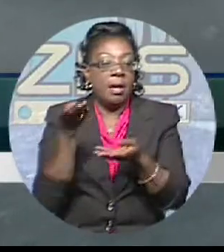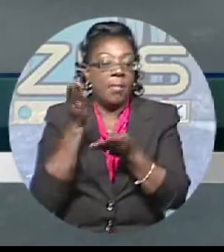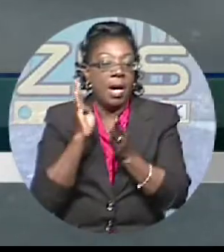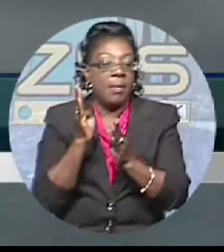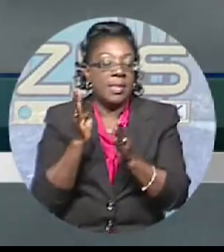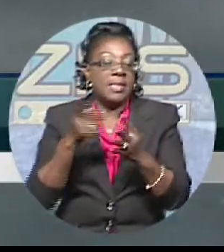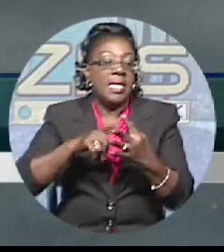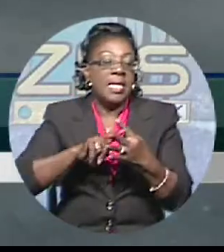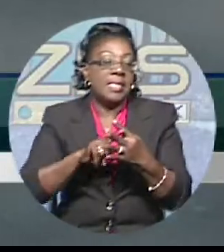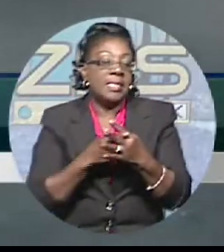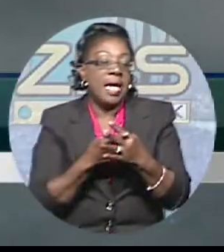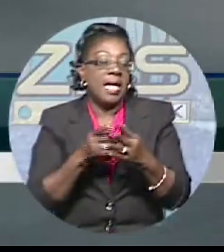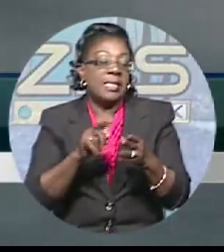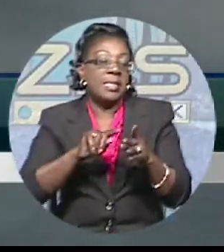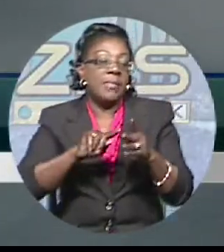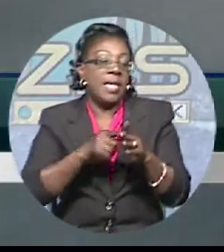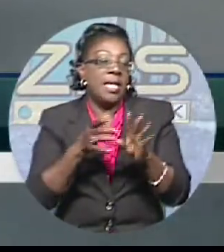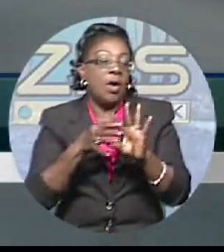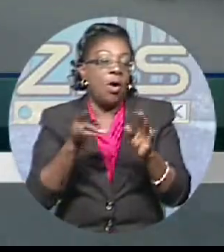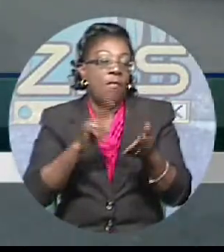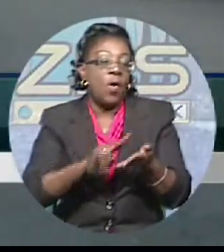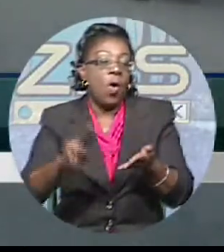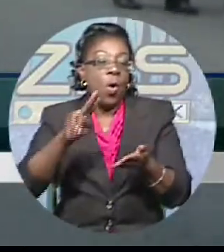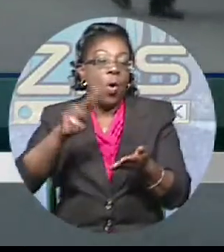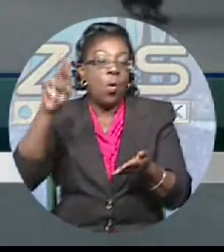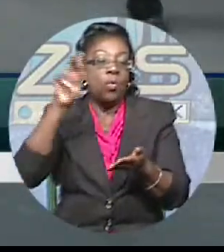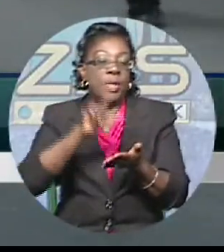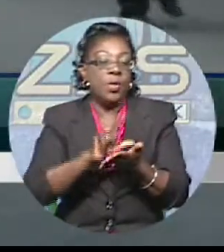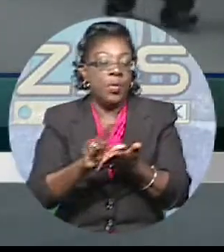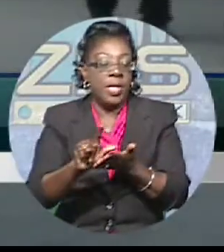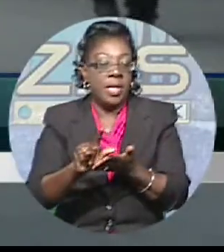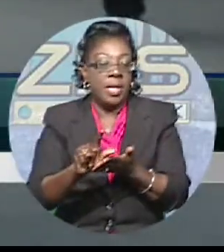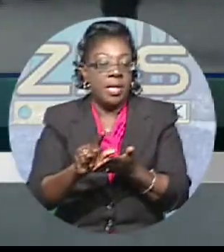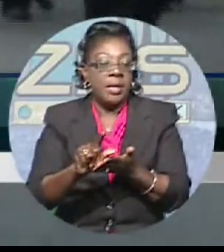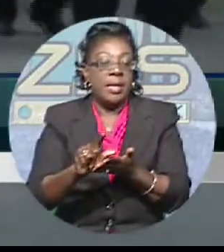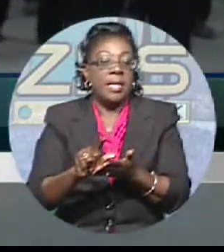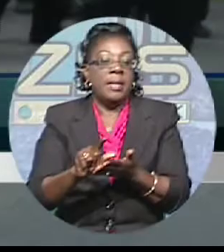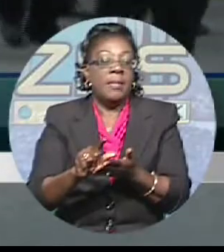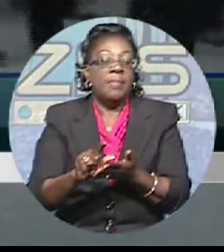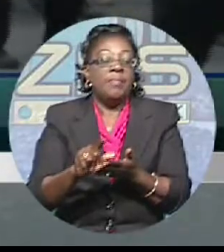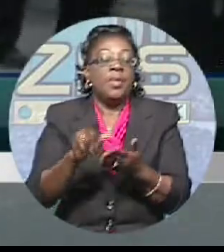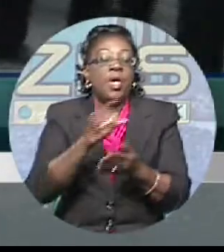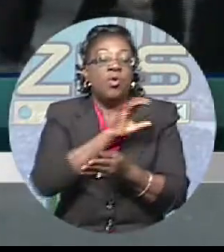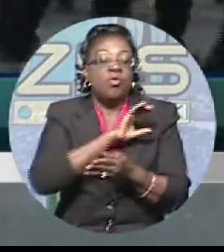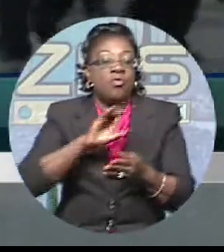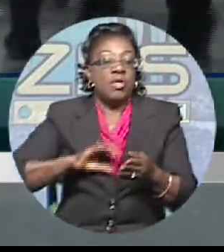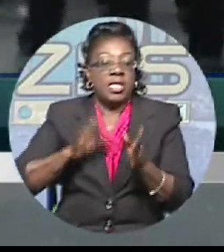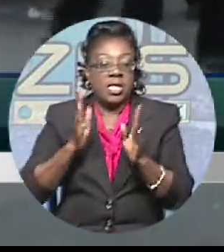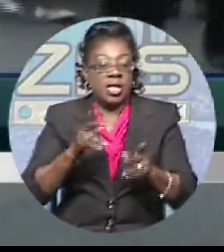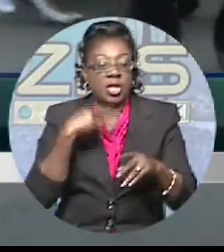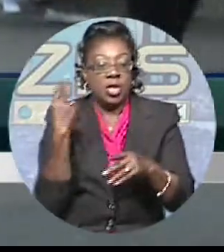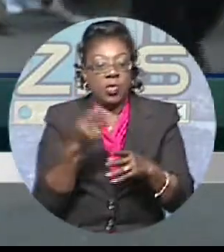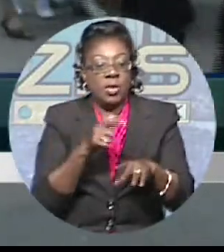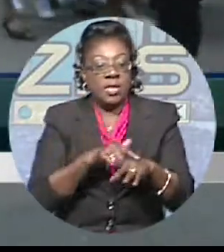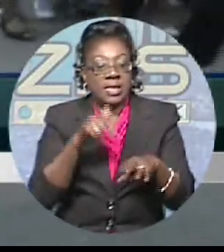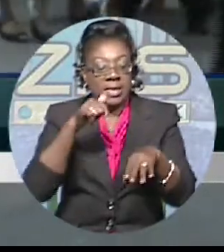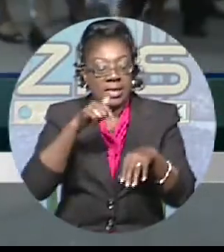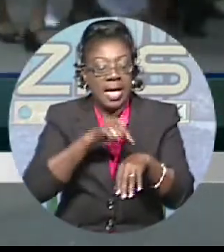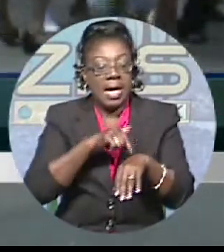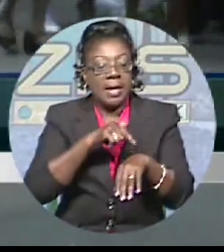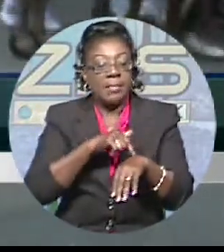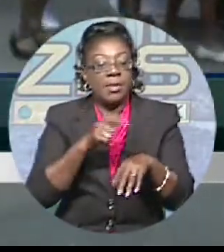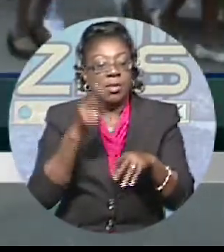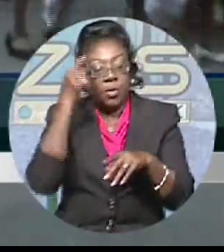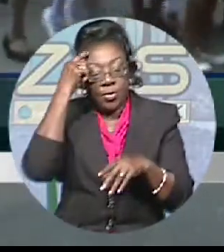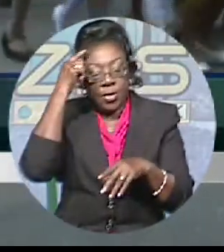the beginning of Holy Week. It's one of the most significant highlights on the Christian calendar. Christians use this time to reflect on the life,